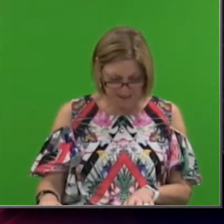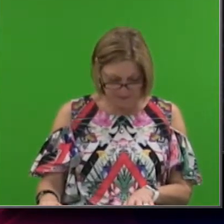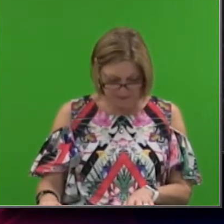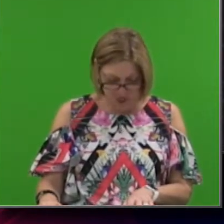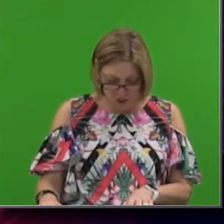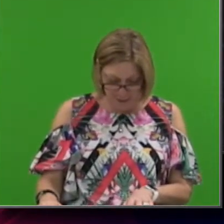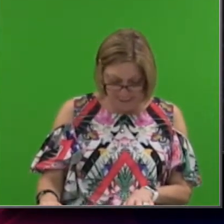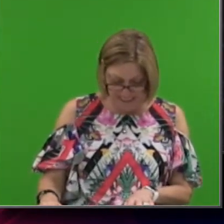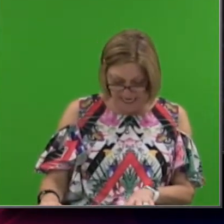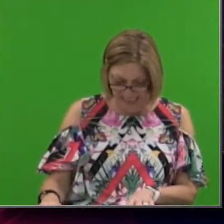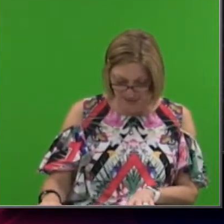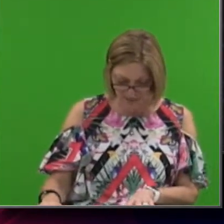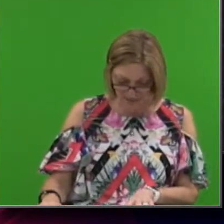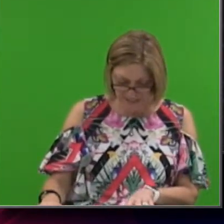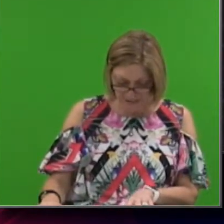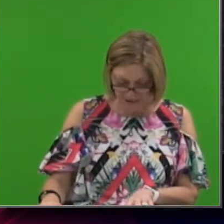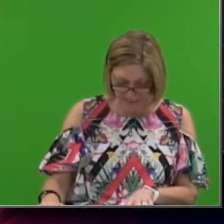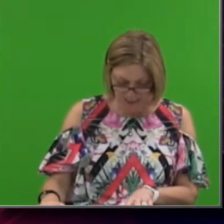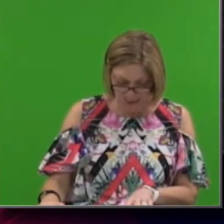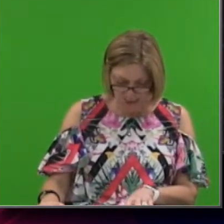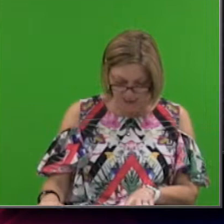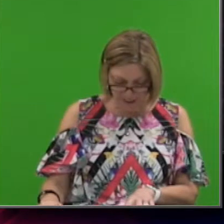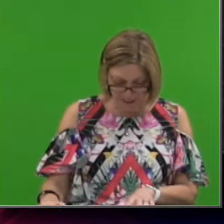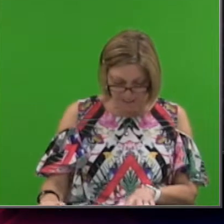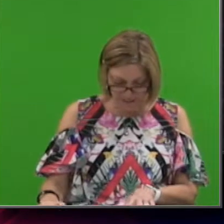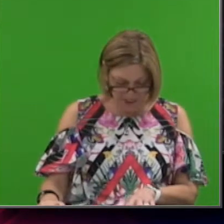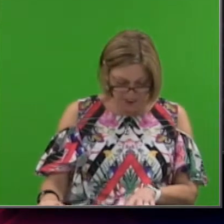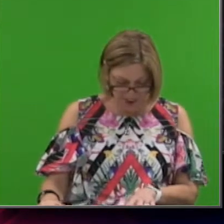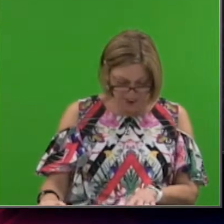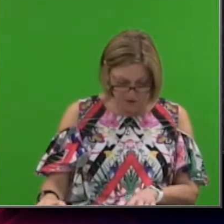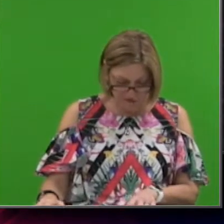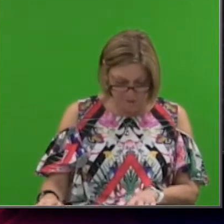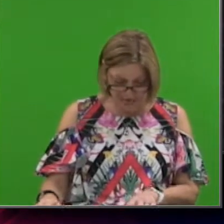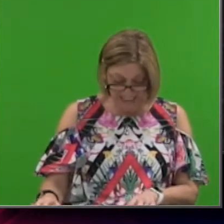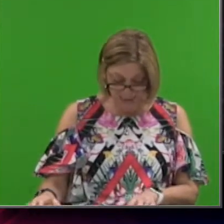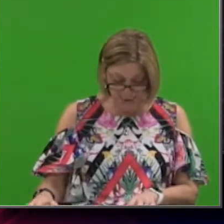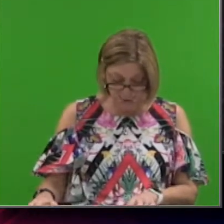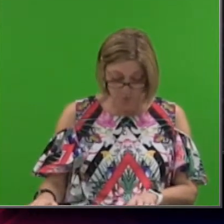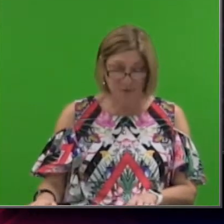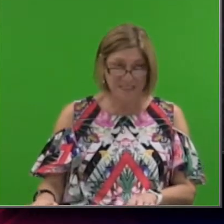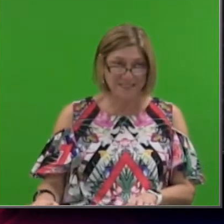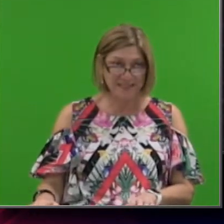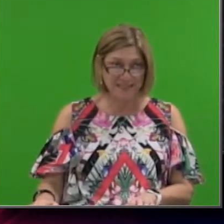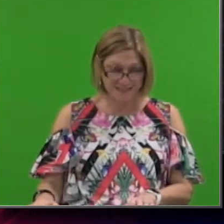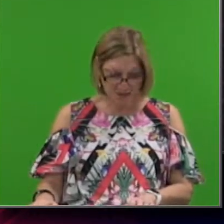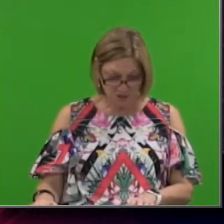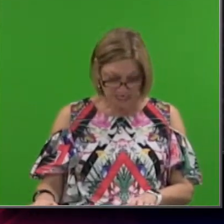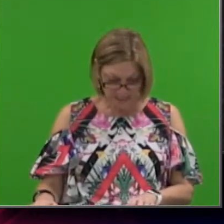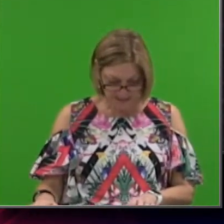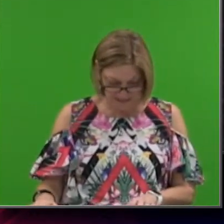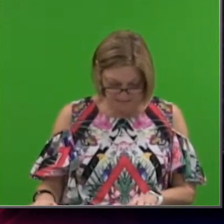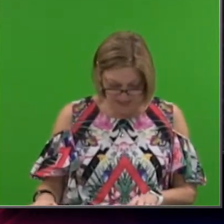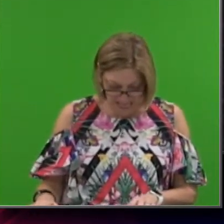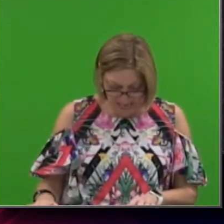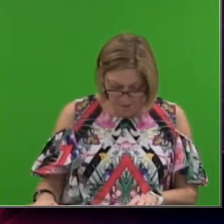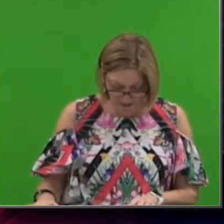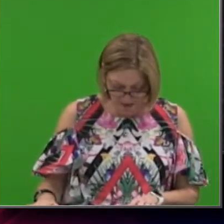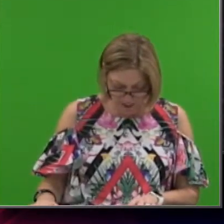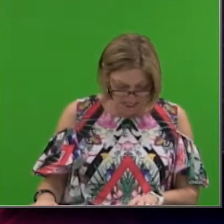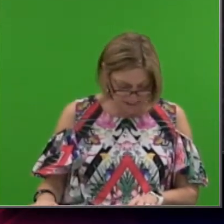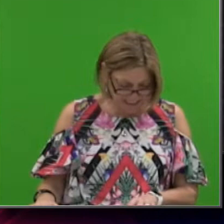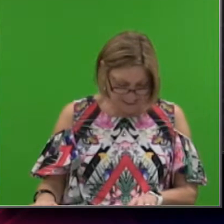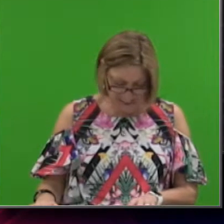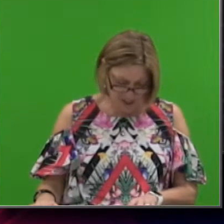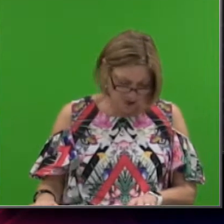Olympus. She decided to visit Arachne's studio to learn if Arachne was truly saying such things.